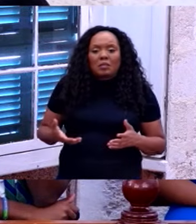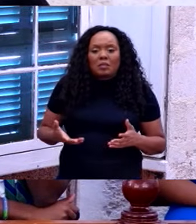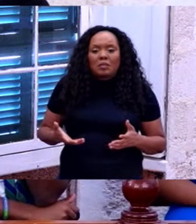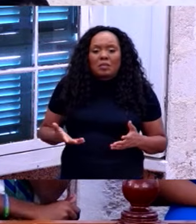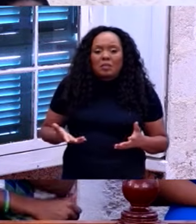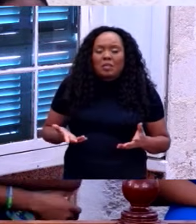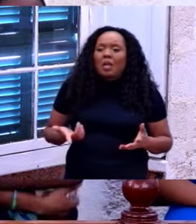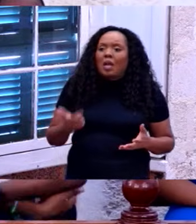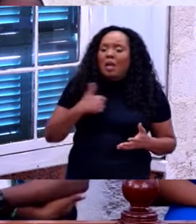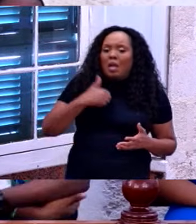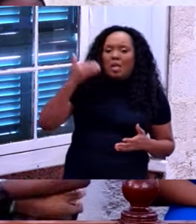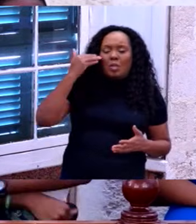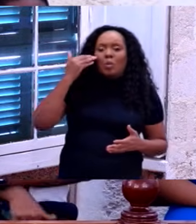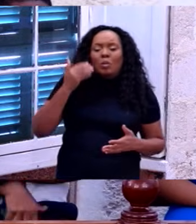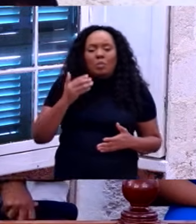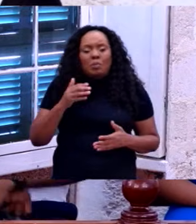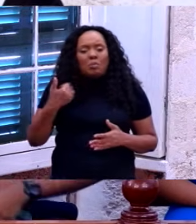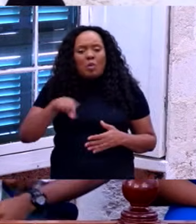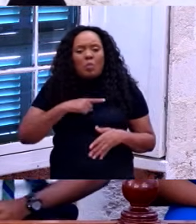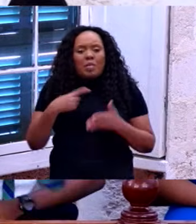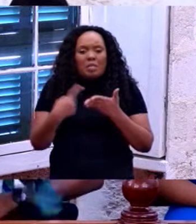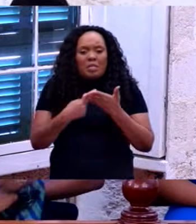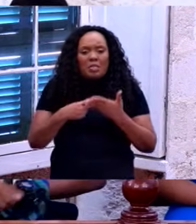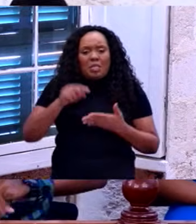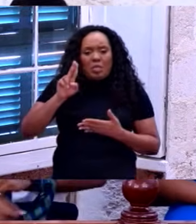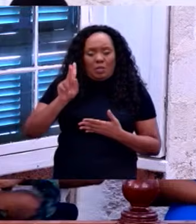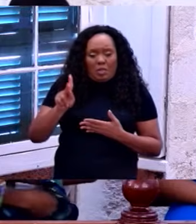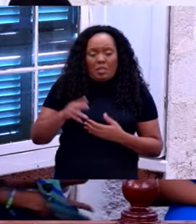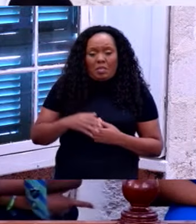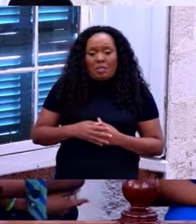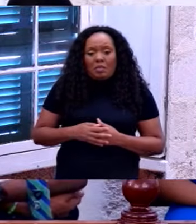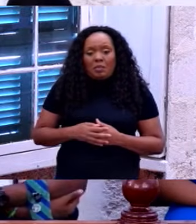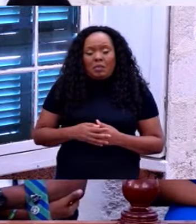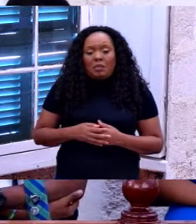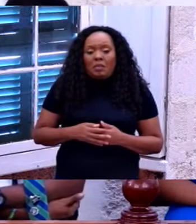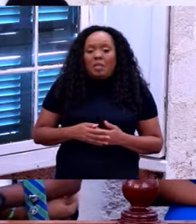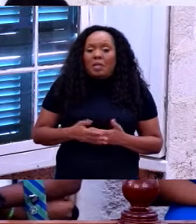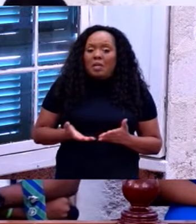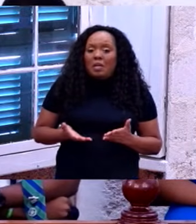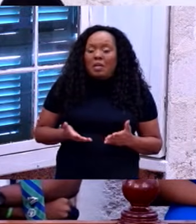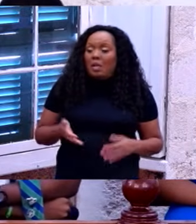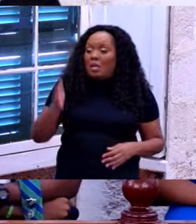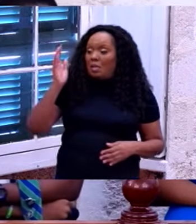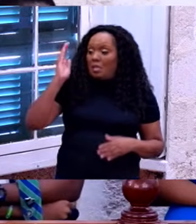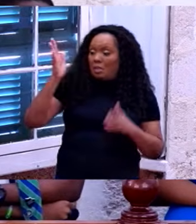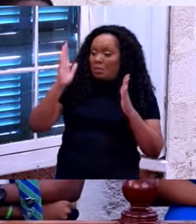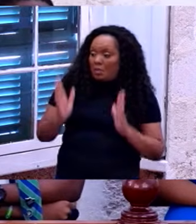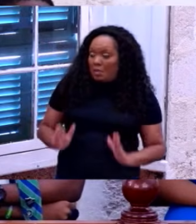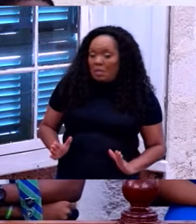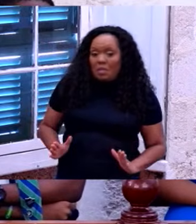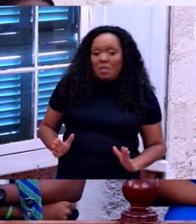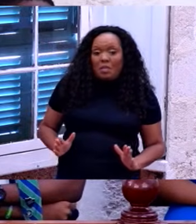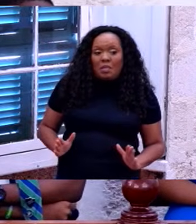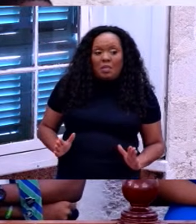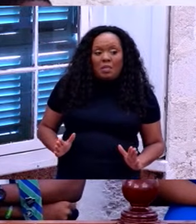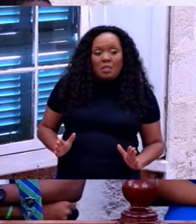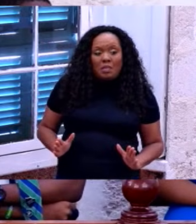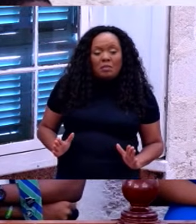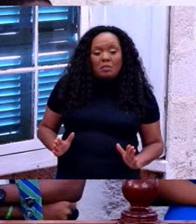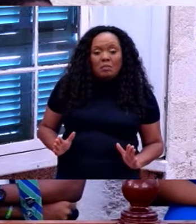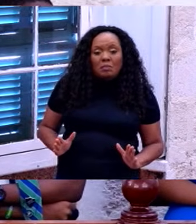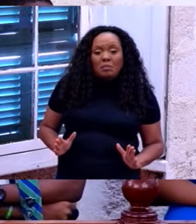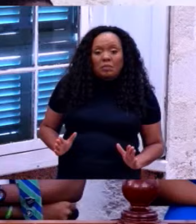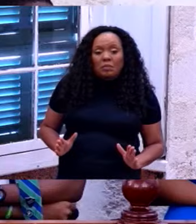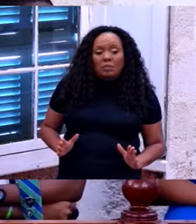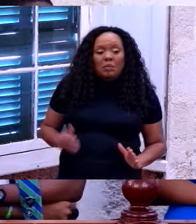precedent? The understanding is that you have a speaker who is independent, and the other parties, the major ones, don't